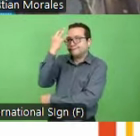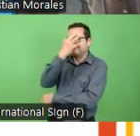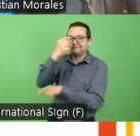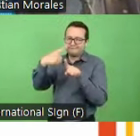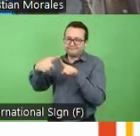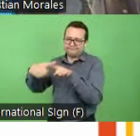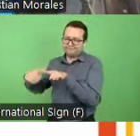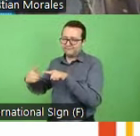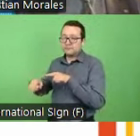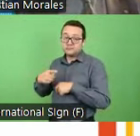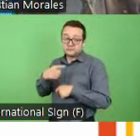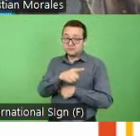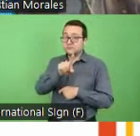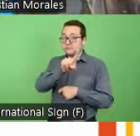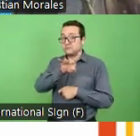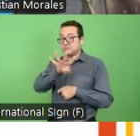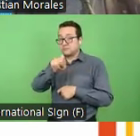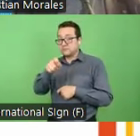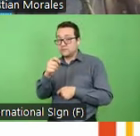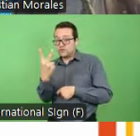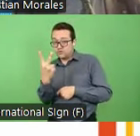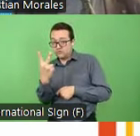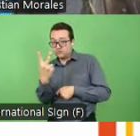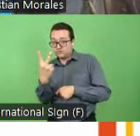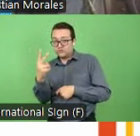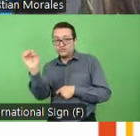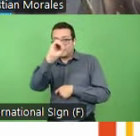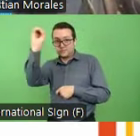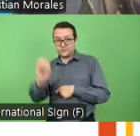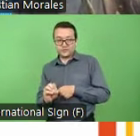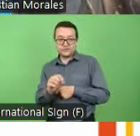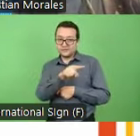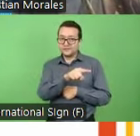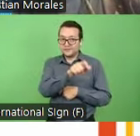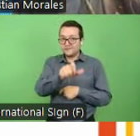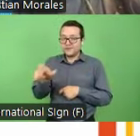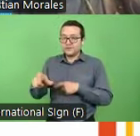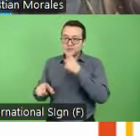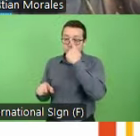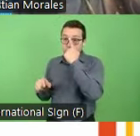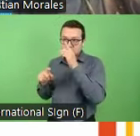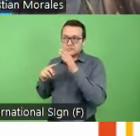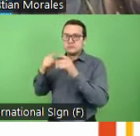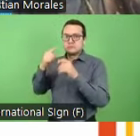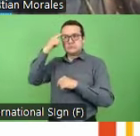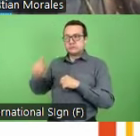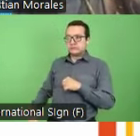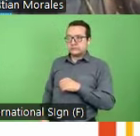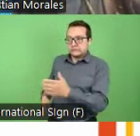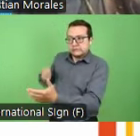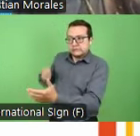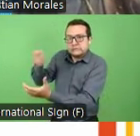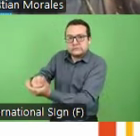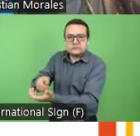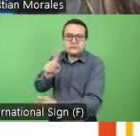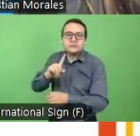this makes reference to 14,2% incluso de la población 14.2% of que the population, no experimenta gastos which does not catastróficos porque no lo experience any utiliza